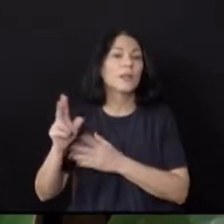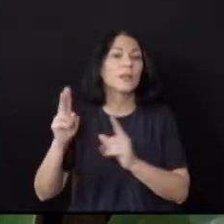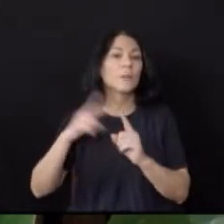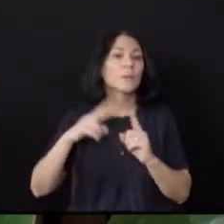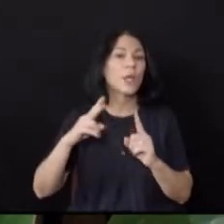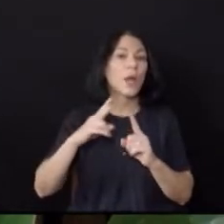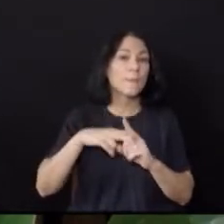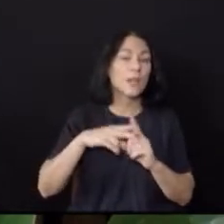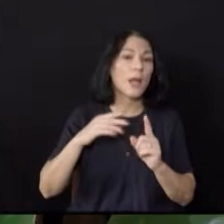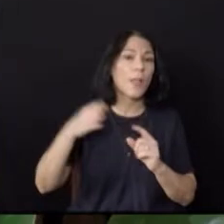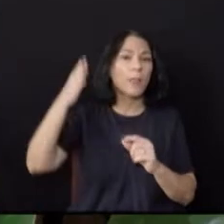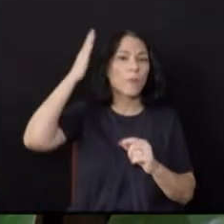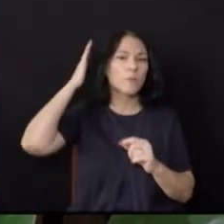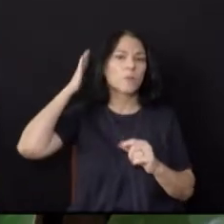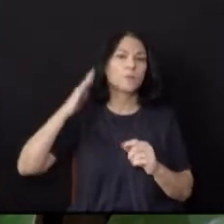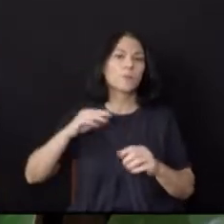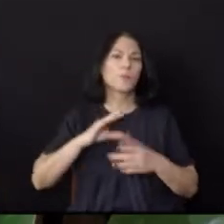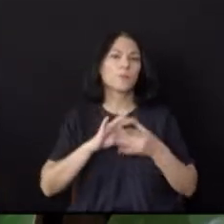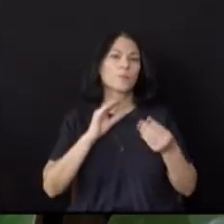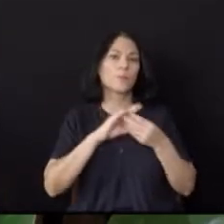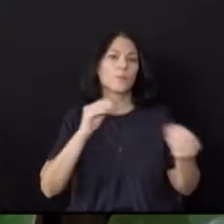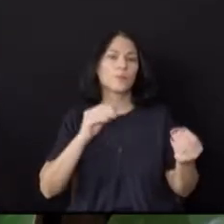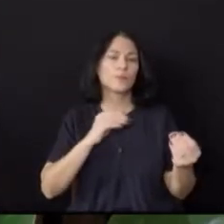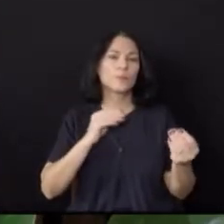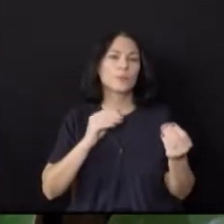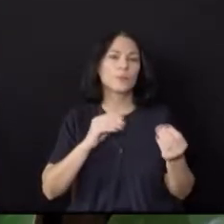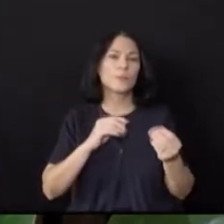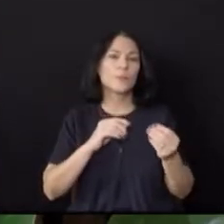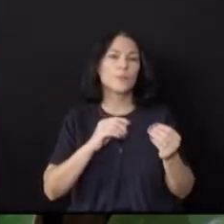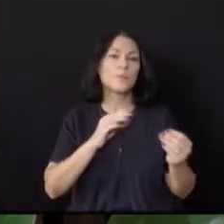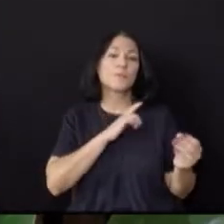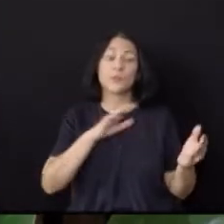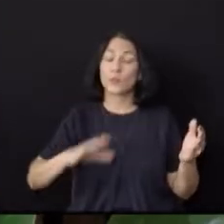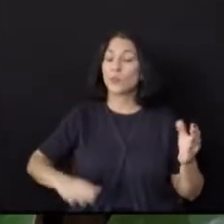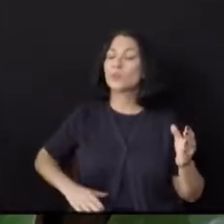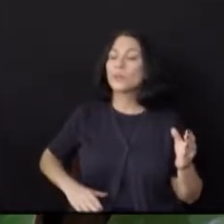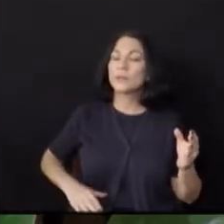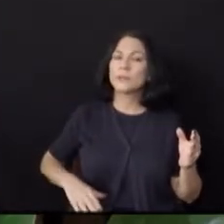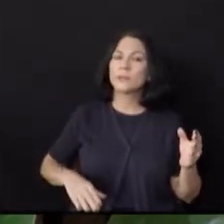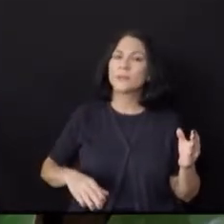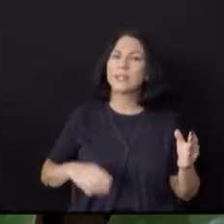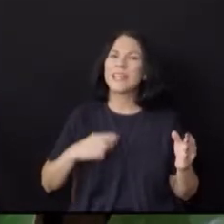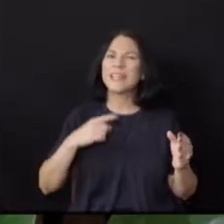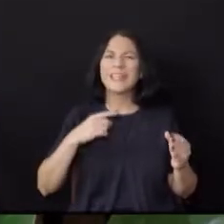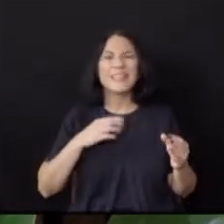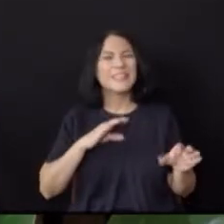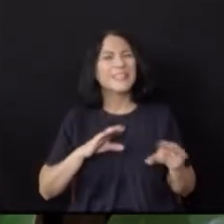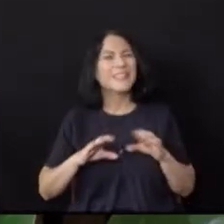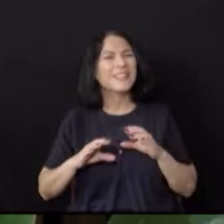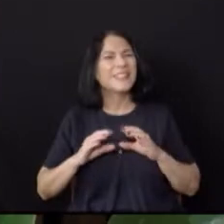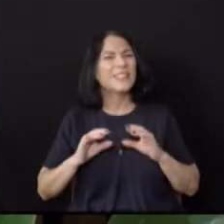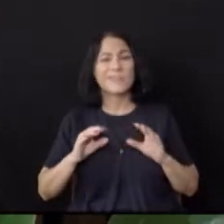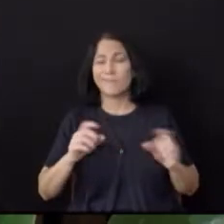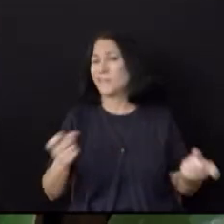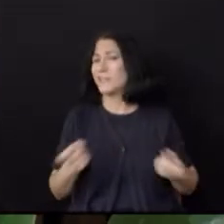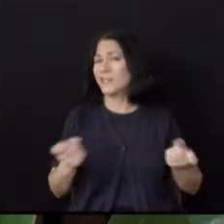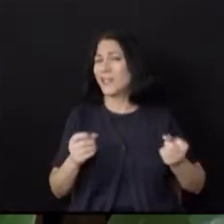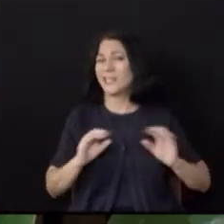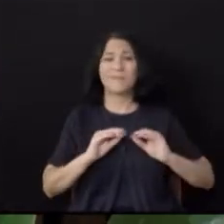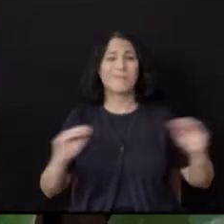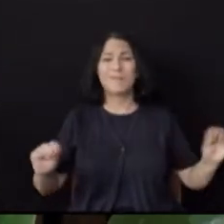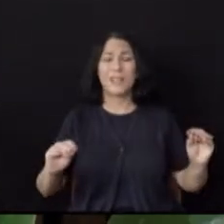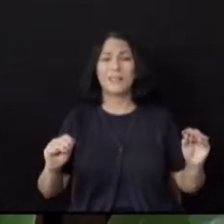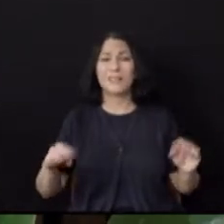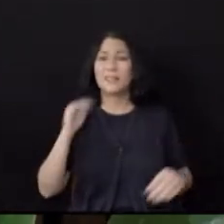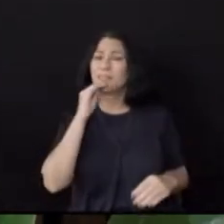ancient passage to Christ, he committed no sin, neither was deceit found in his mouth. When he